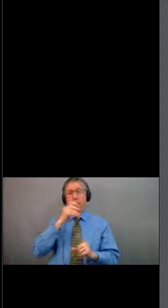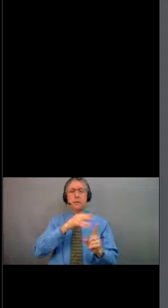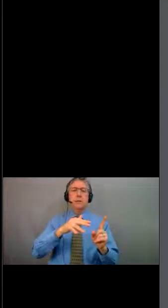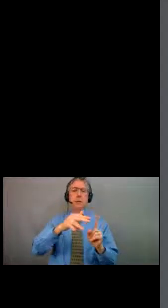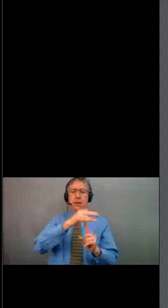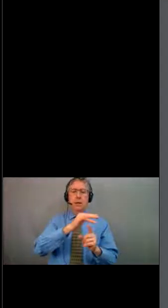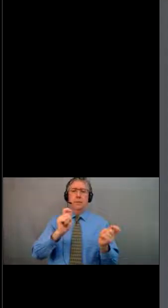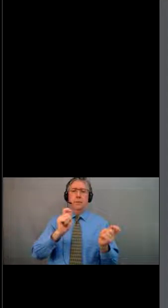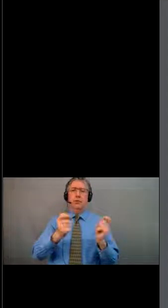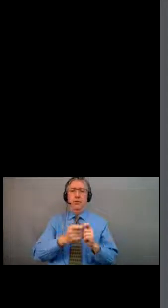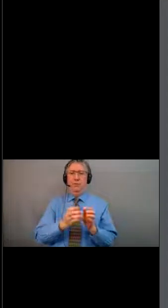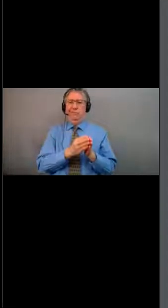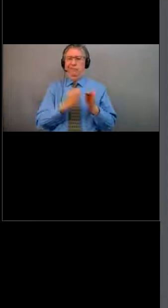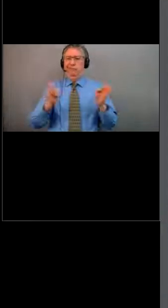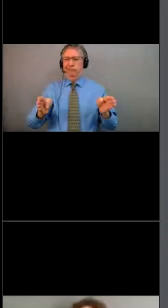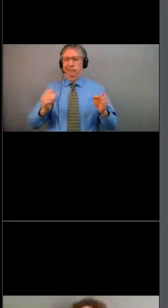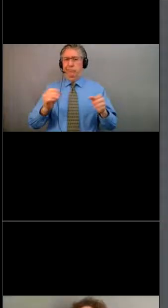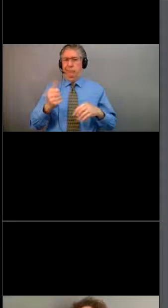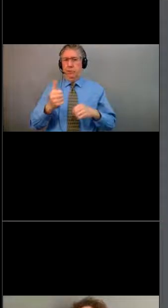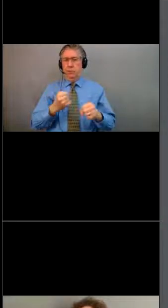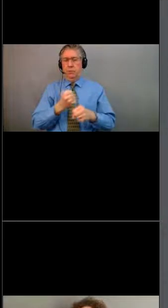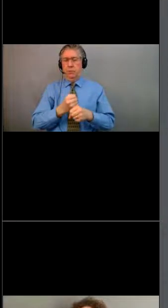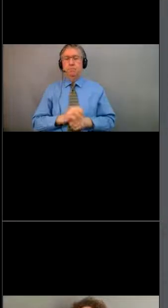decade. Next slide, please.